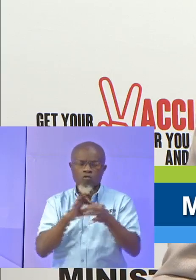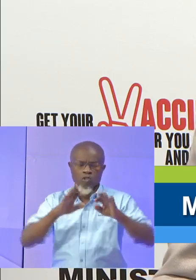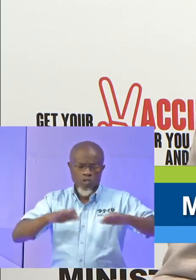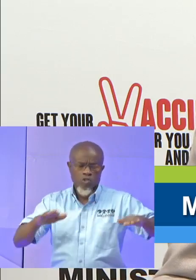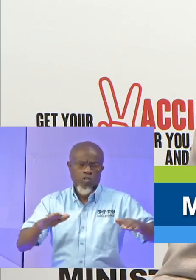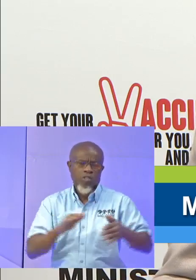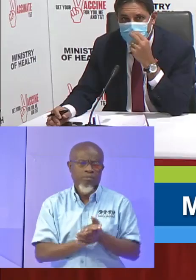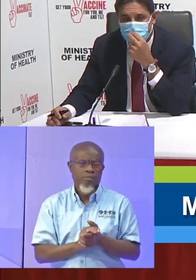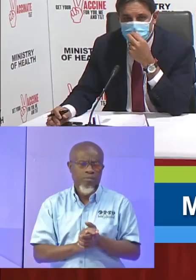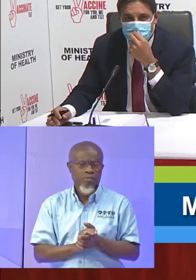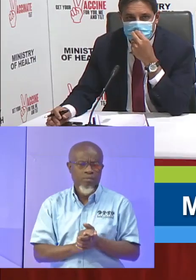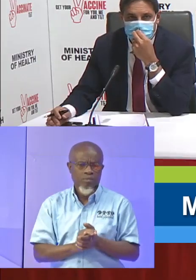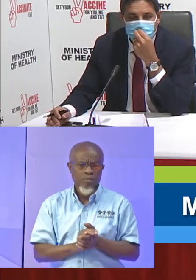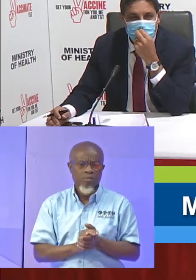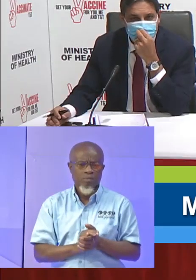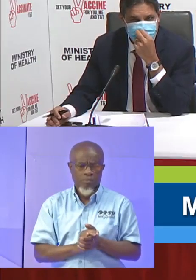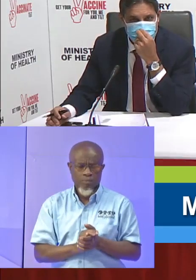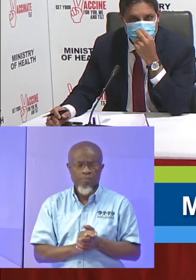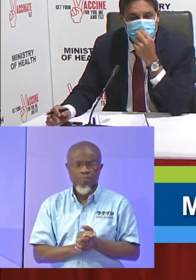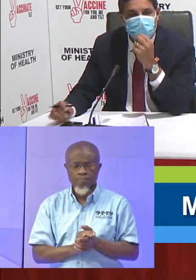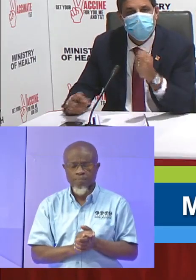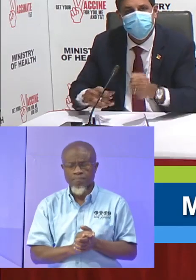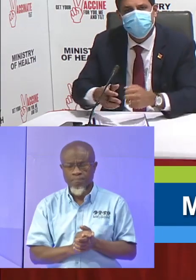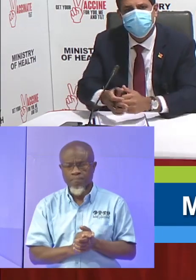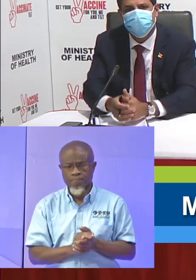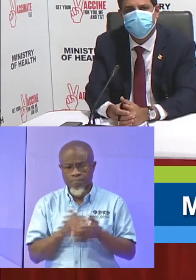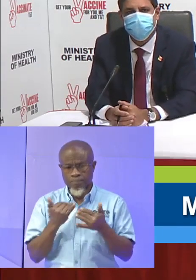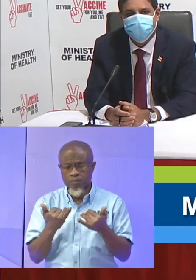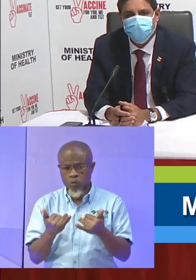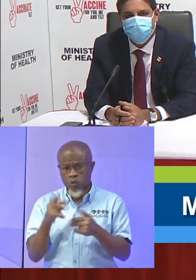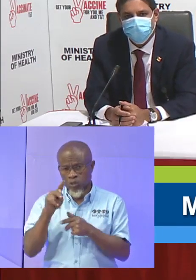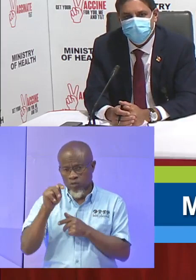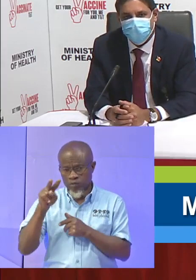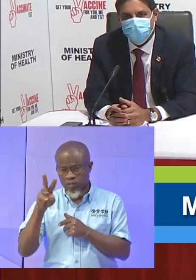We'll take a follow-up question from TV6.